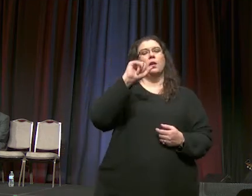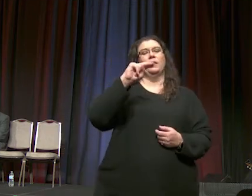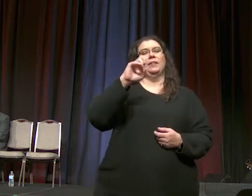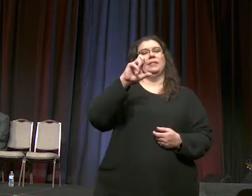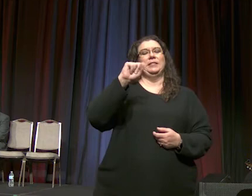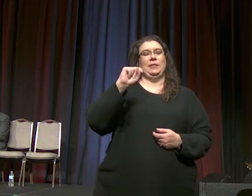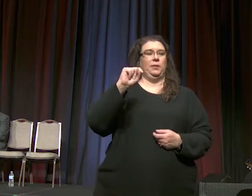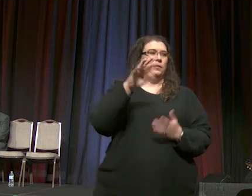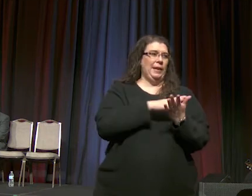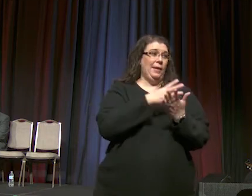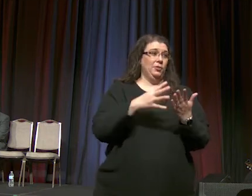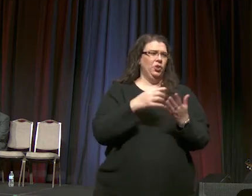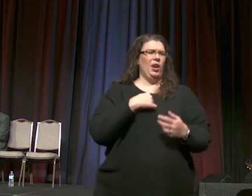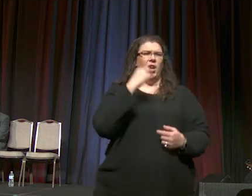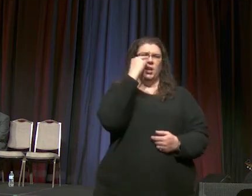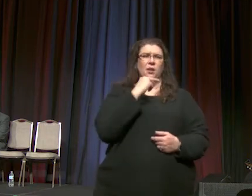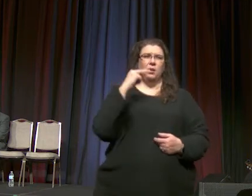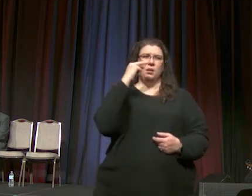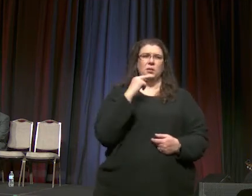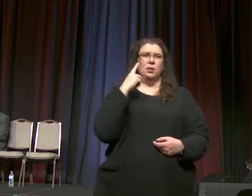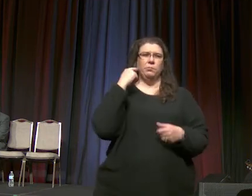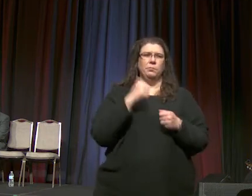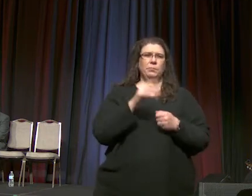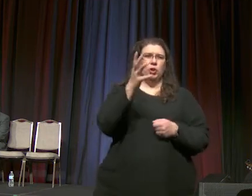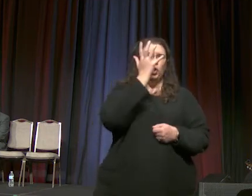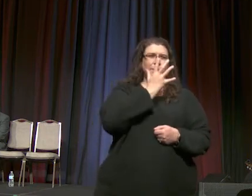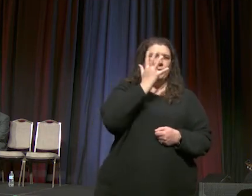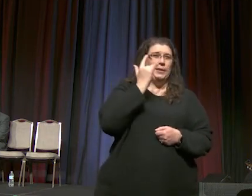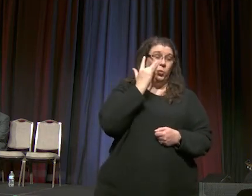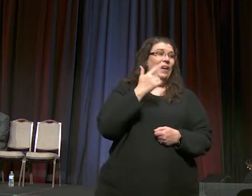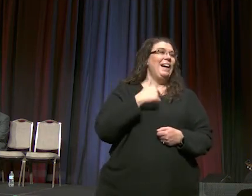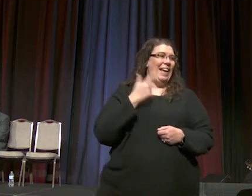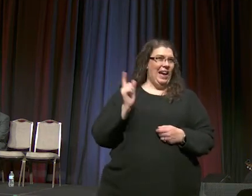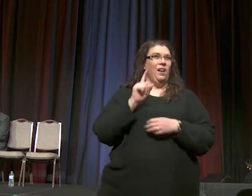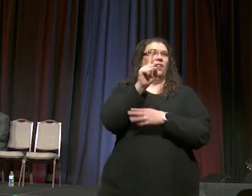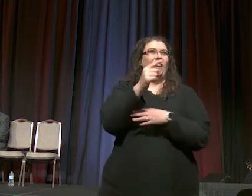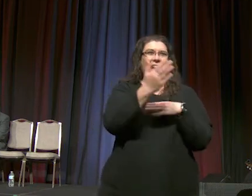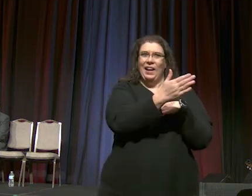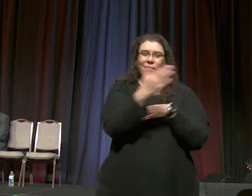because I'm the person that presents the consent calendars each morning.